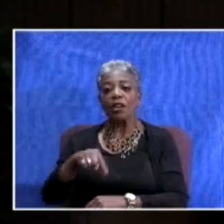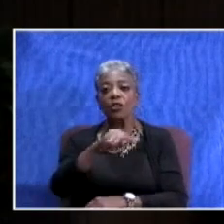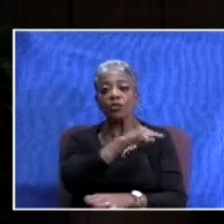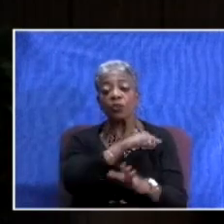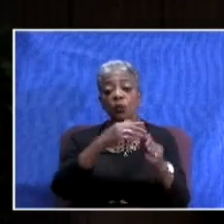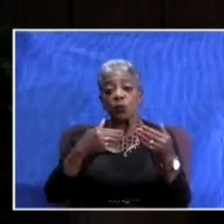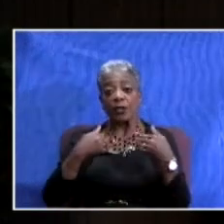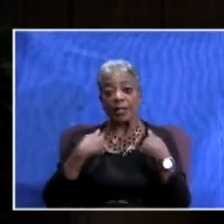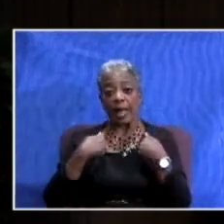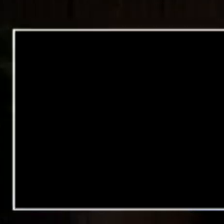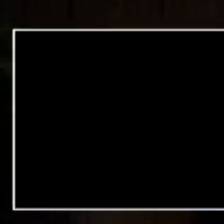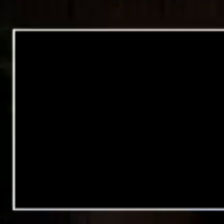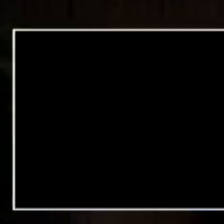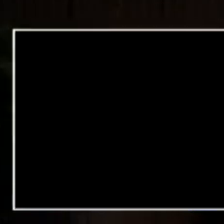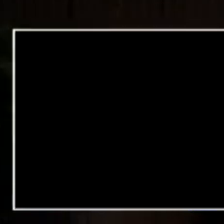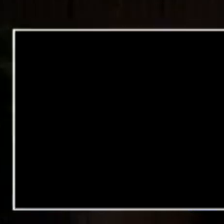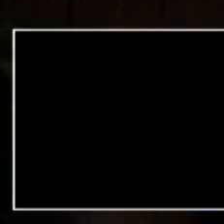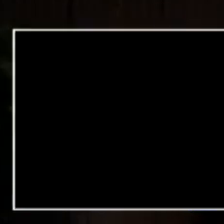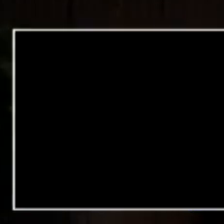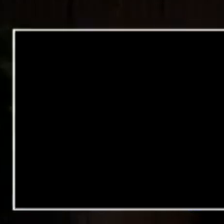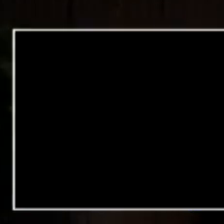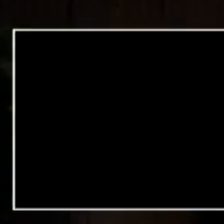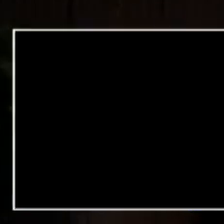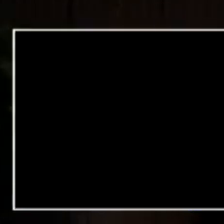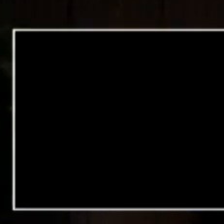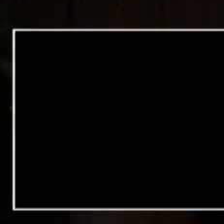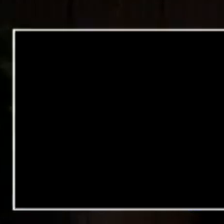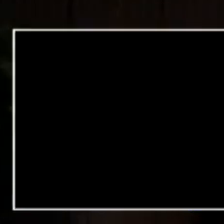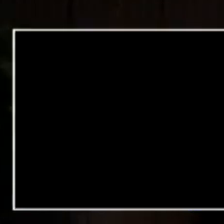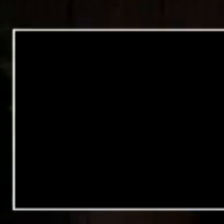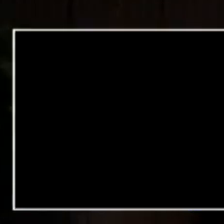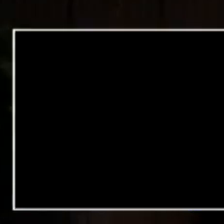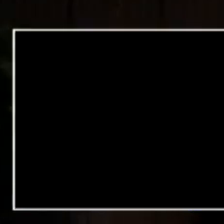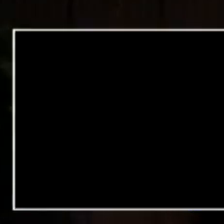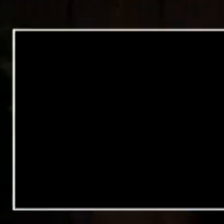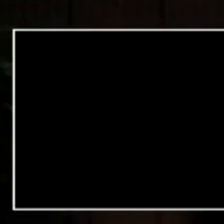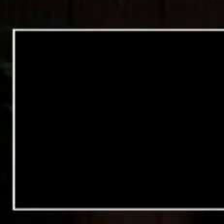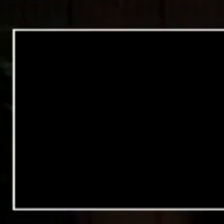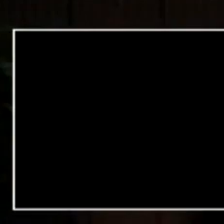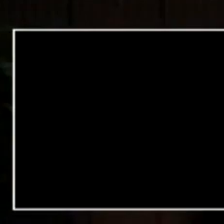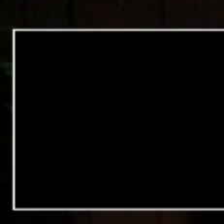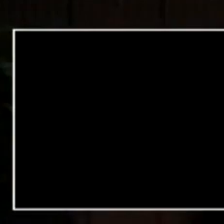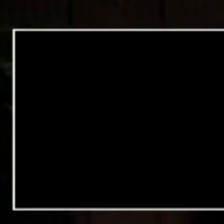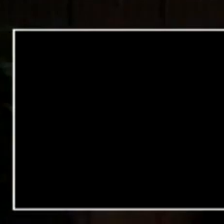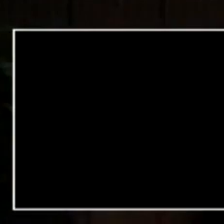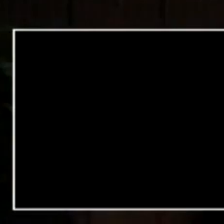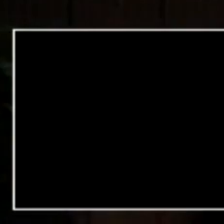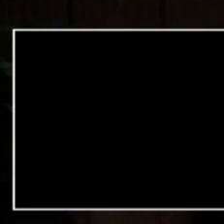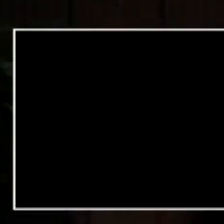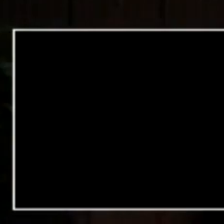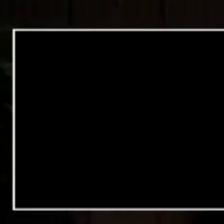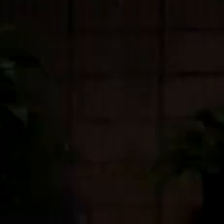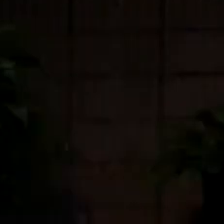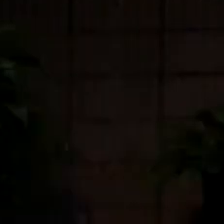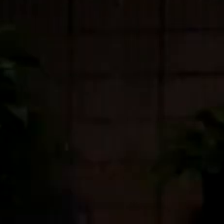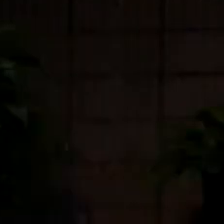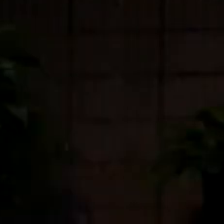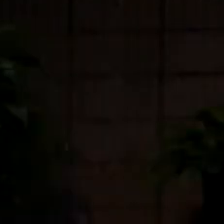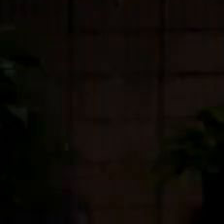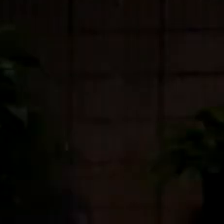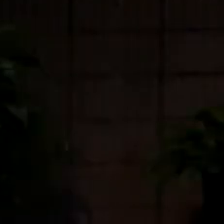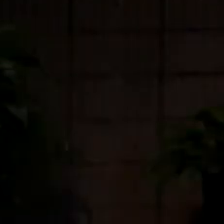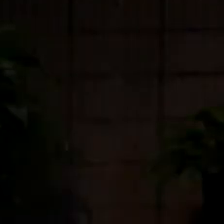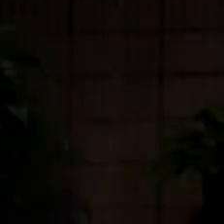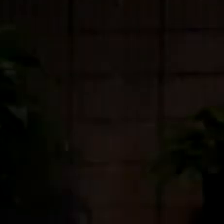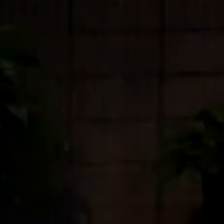God's word together, the Bible says, Jesus said, now this, my house shall be called a house of prayer for all people. And that